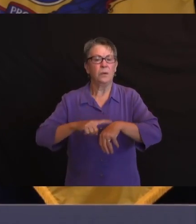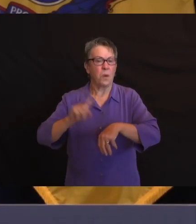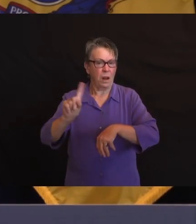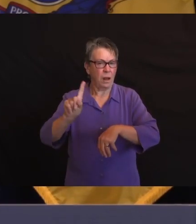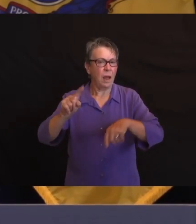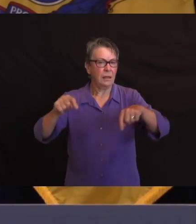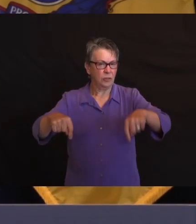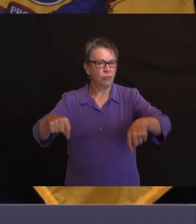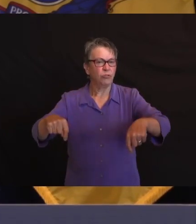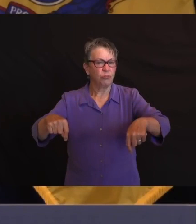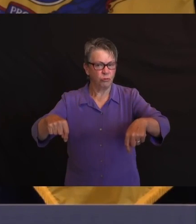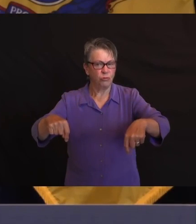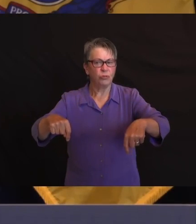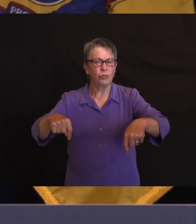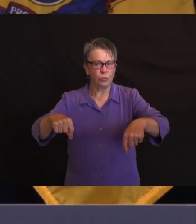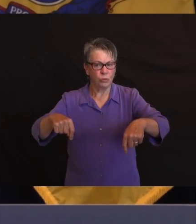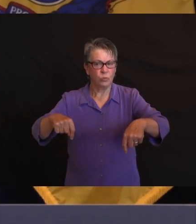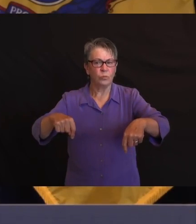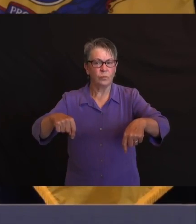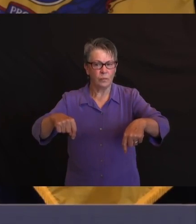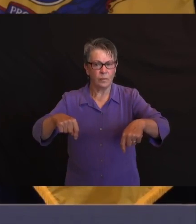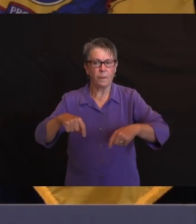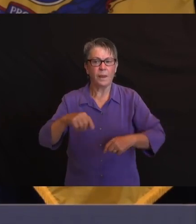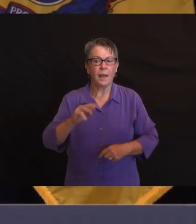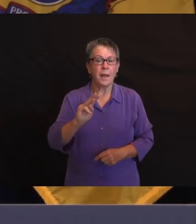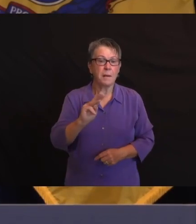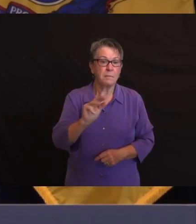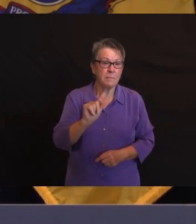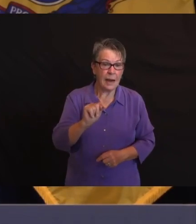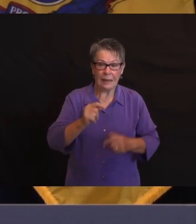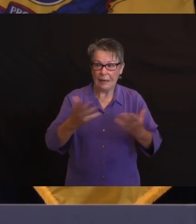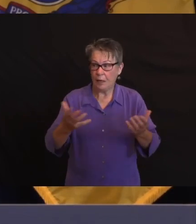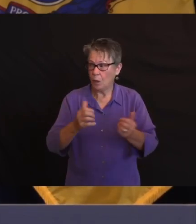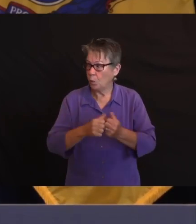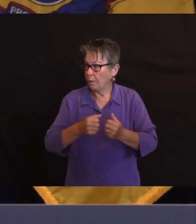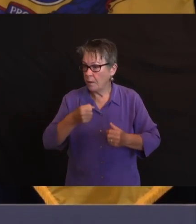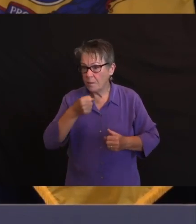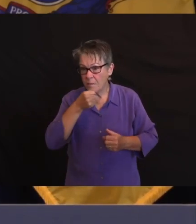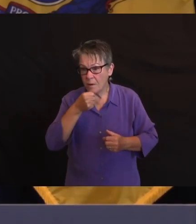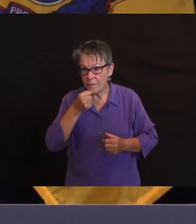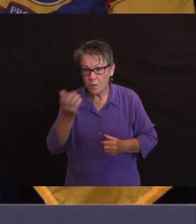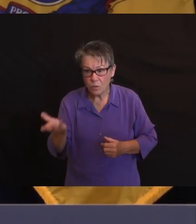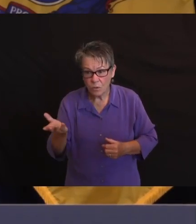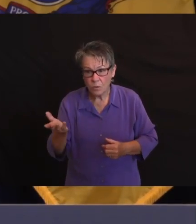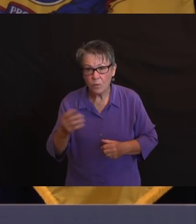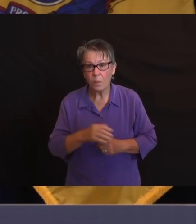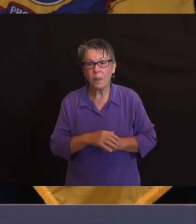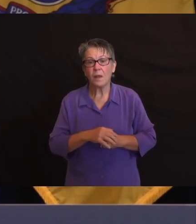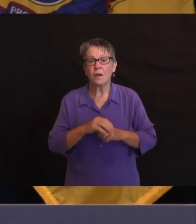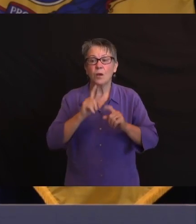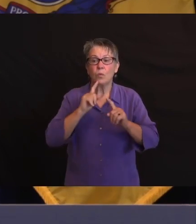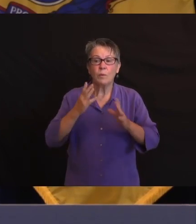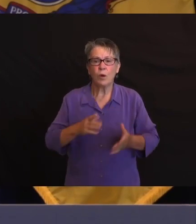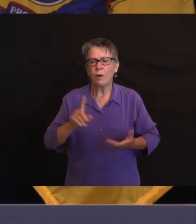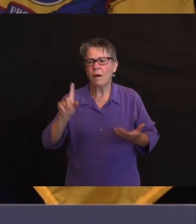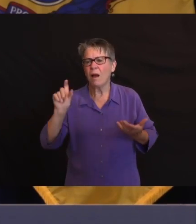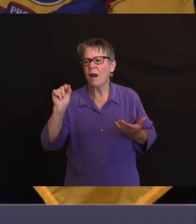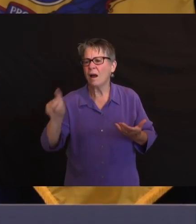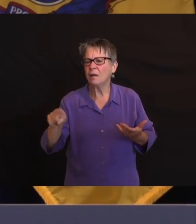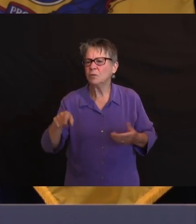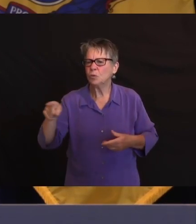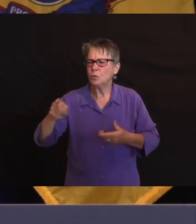Matt's with us with the microphone. Hello, Dustin. Hello. You signed a bill in April to gather and analyze local and county data on ethnicity, age,